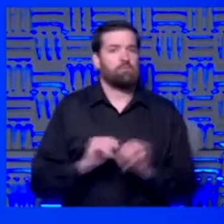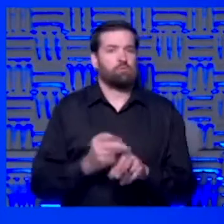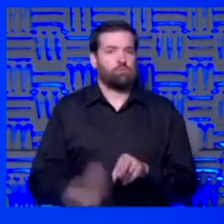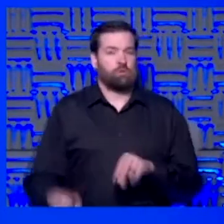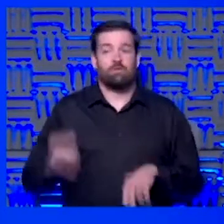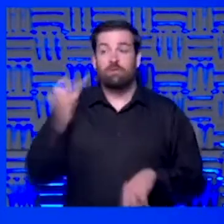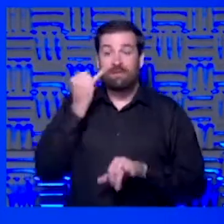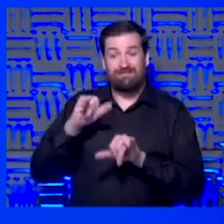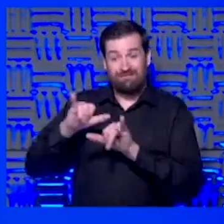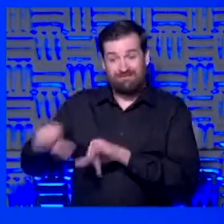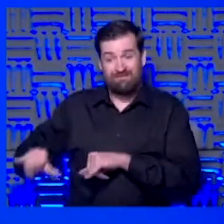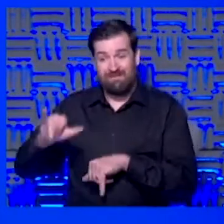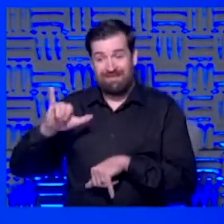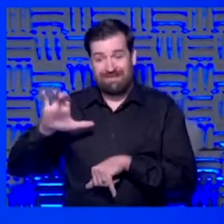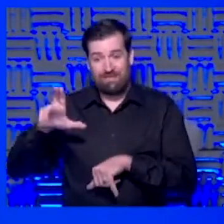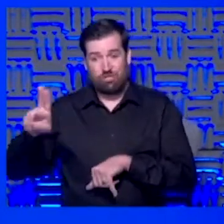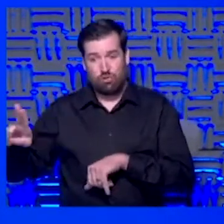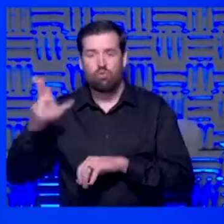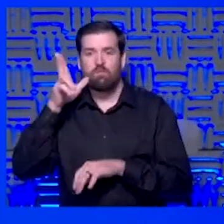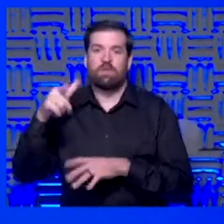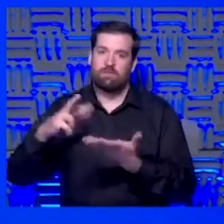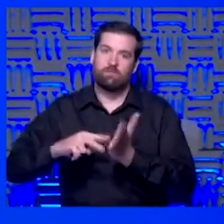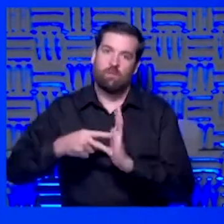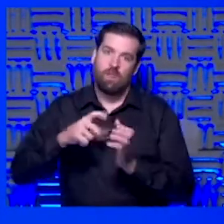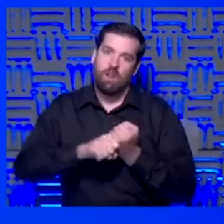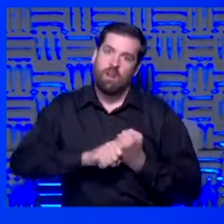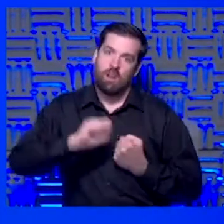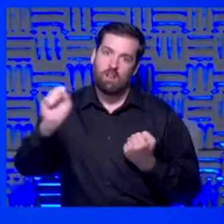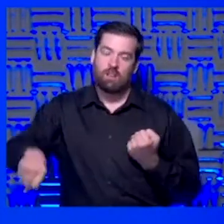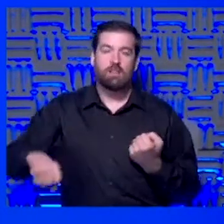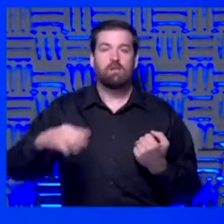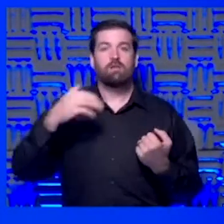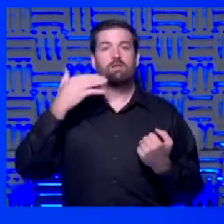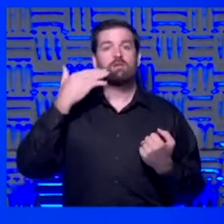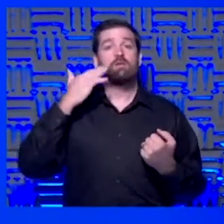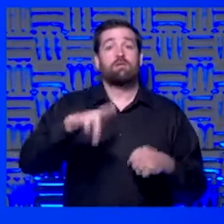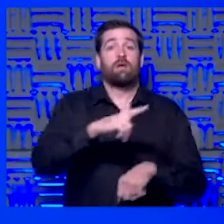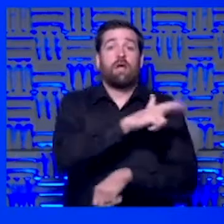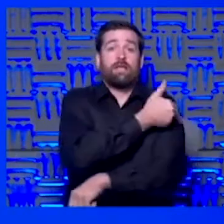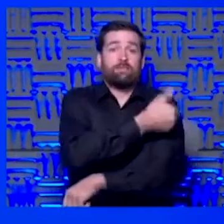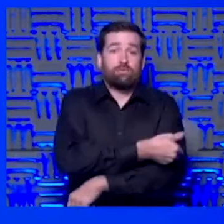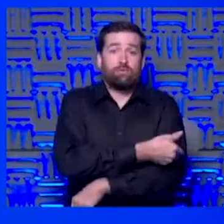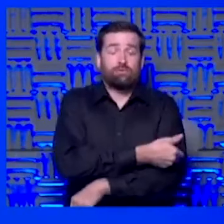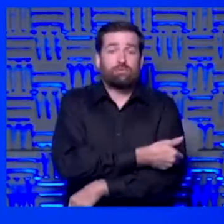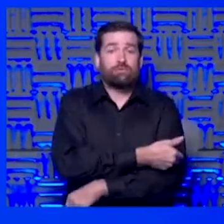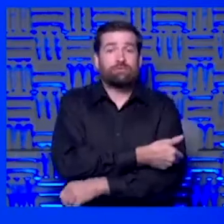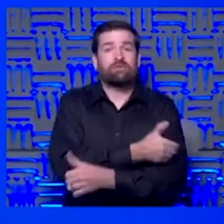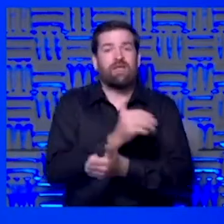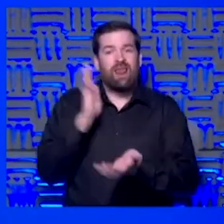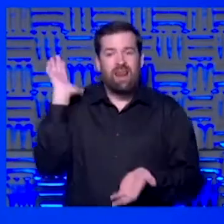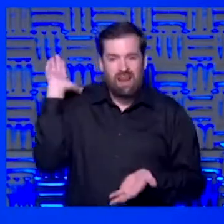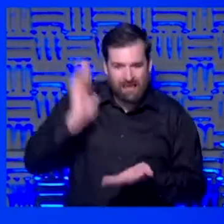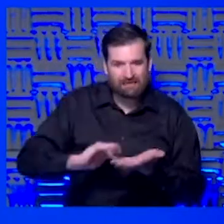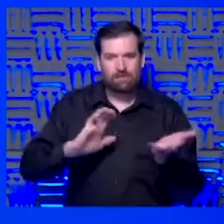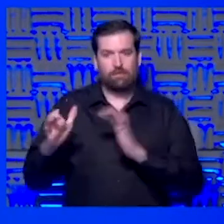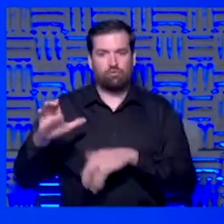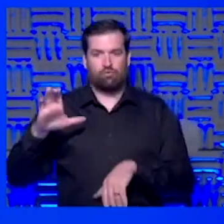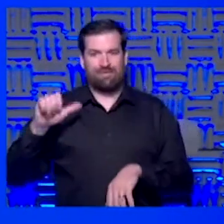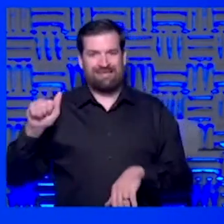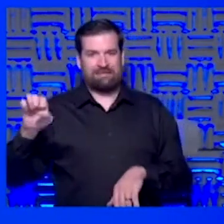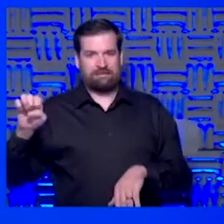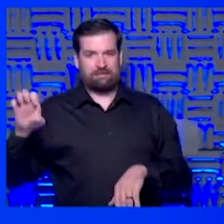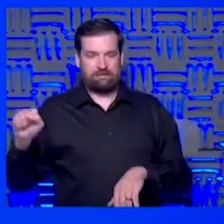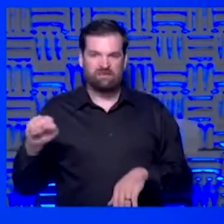to the ICU and on the ventilator, it's going to be longer. And we know that hospitalizations lag behind cases by 7,